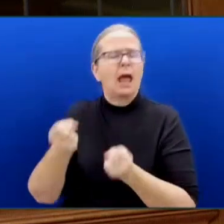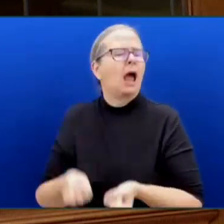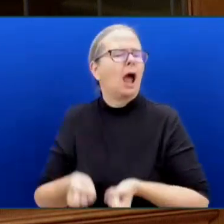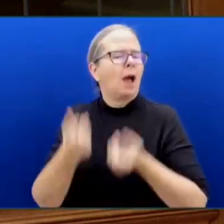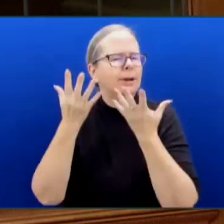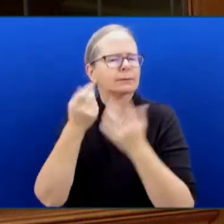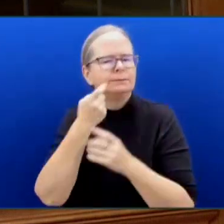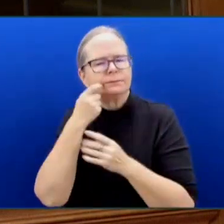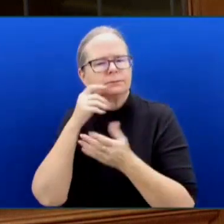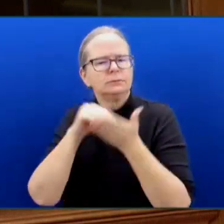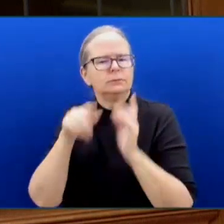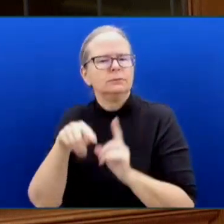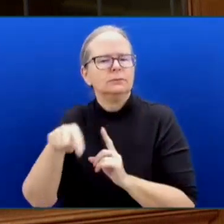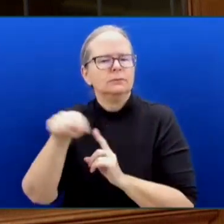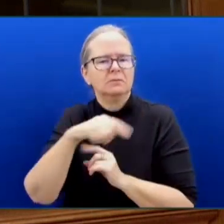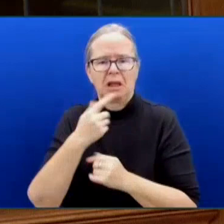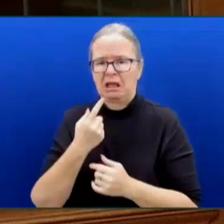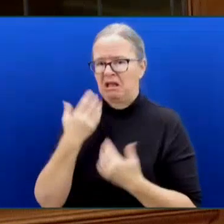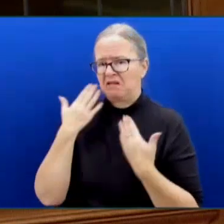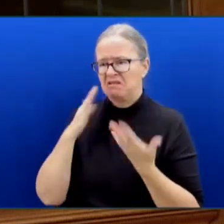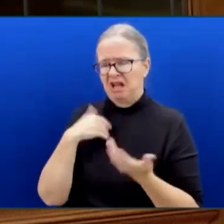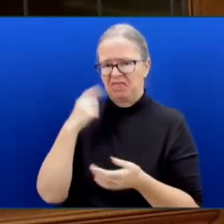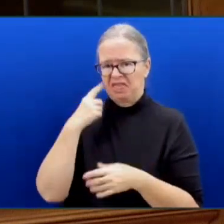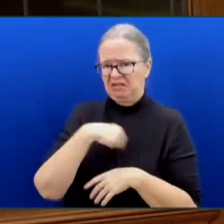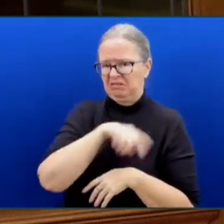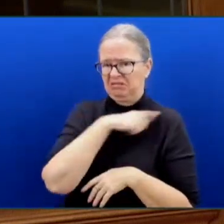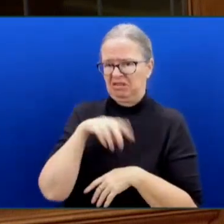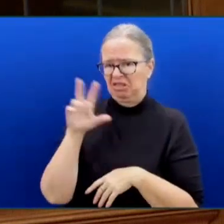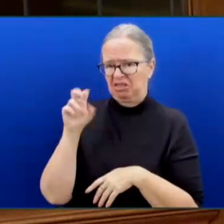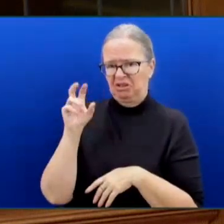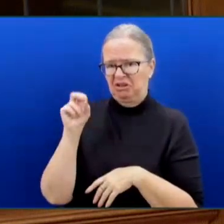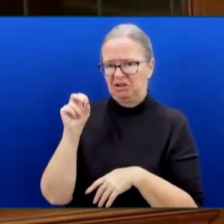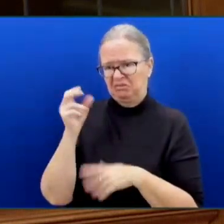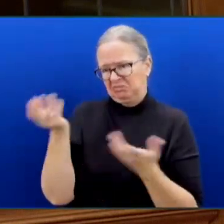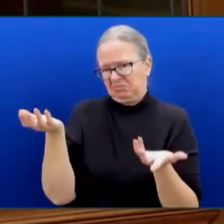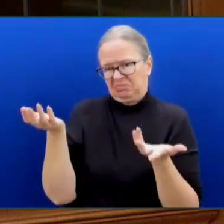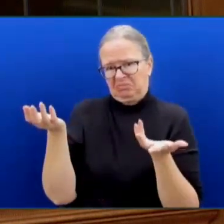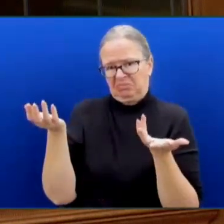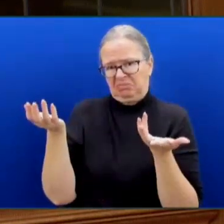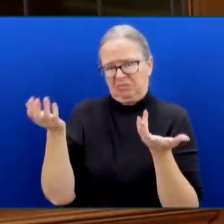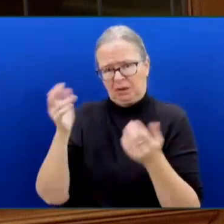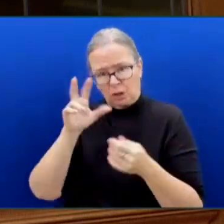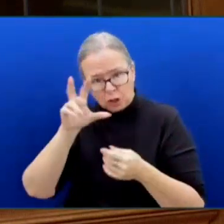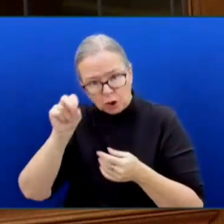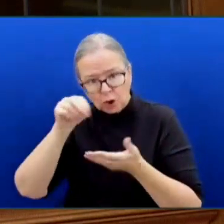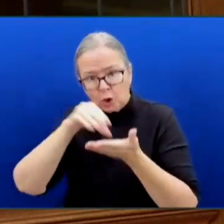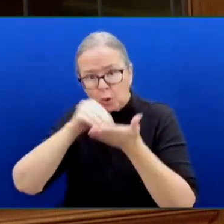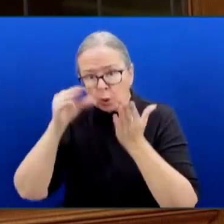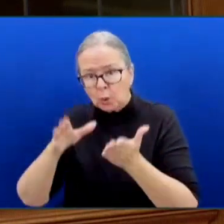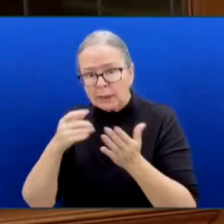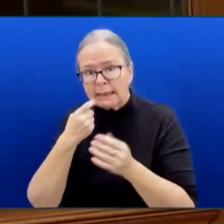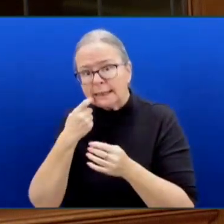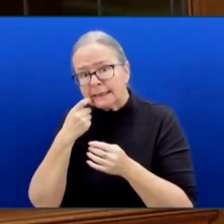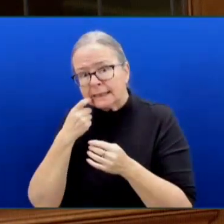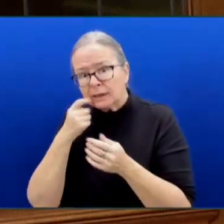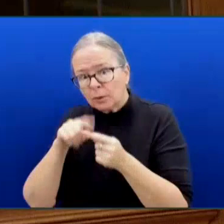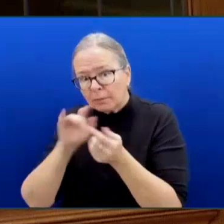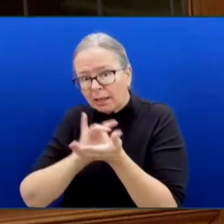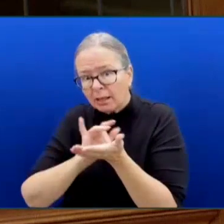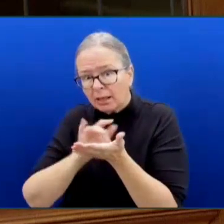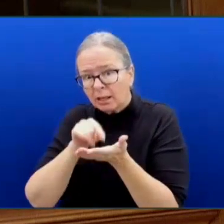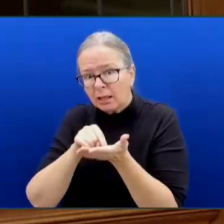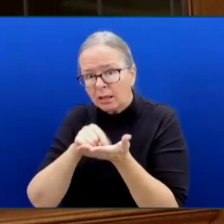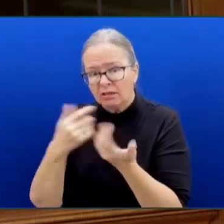30. 30. As a grandfather, I worry that my own grandson will be peer pressured